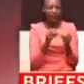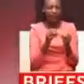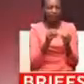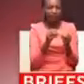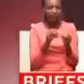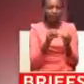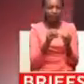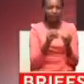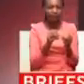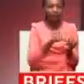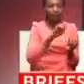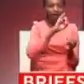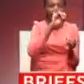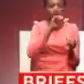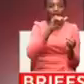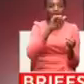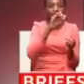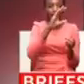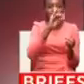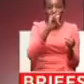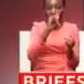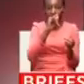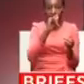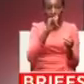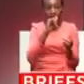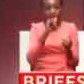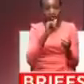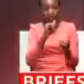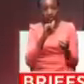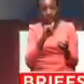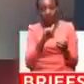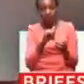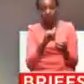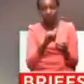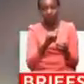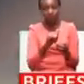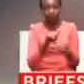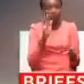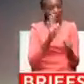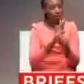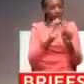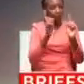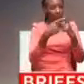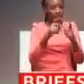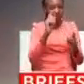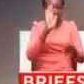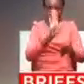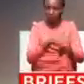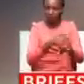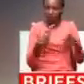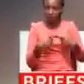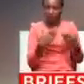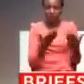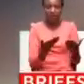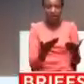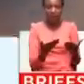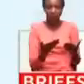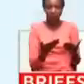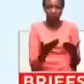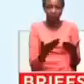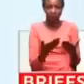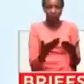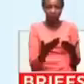ran into Jay-Z in New York. I've run into so many different artists. Ja Rule, I